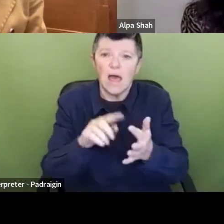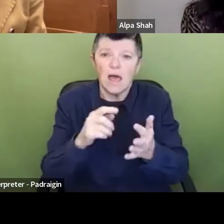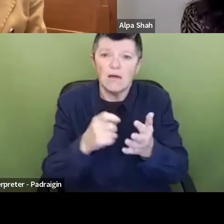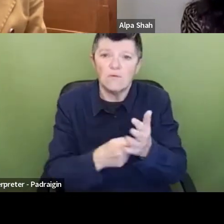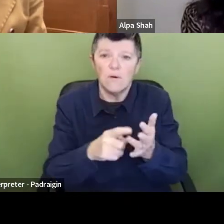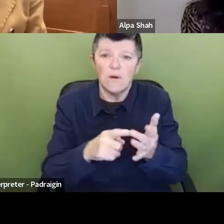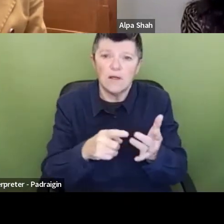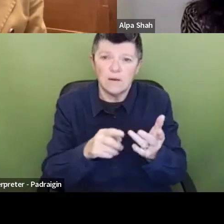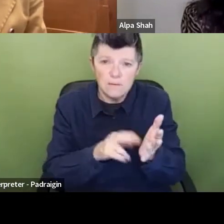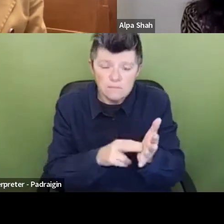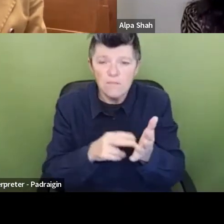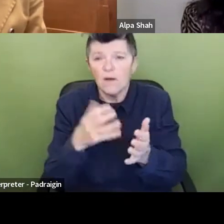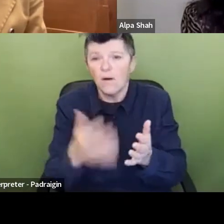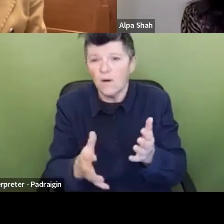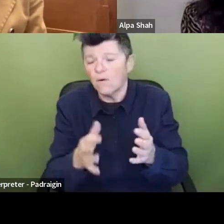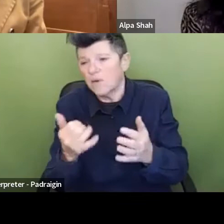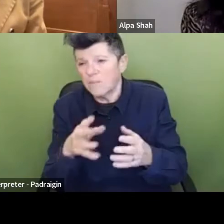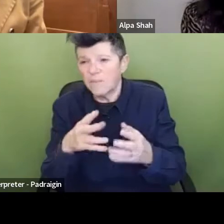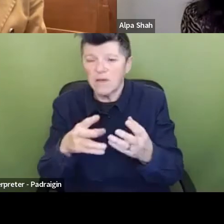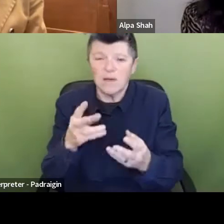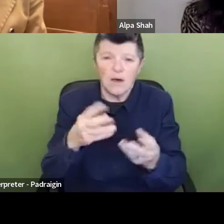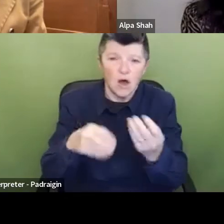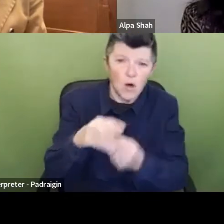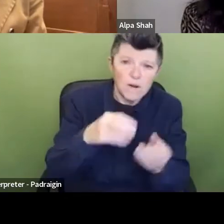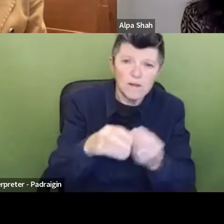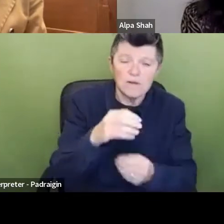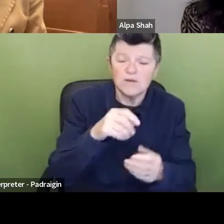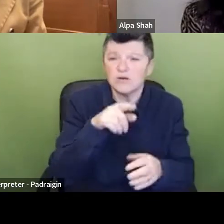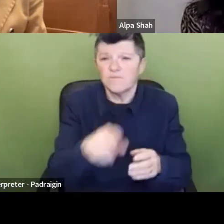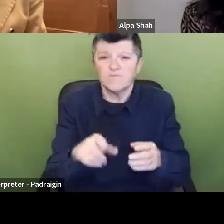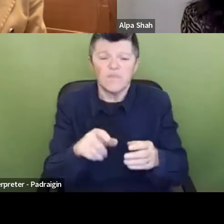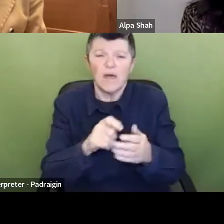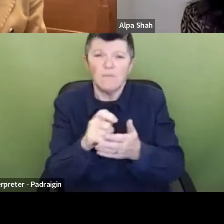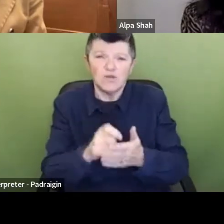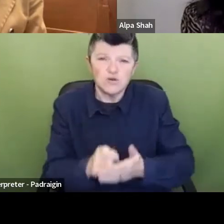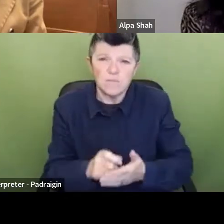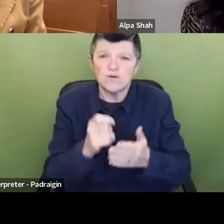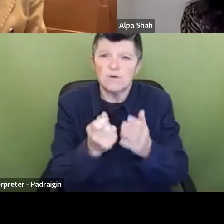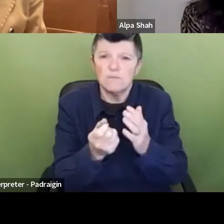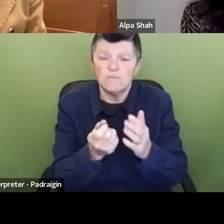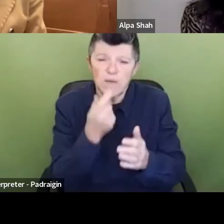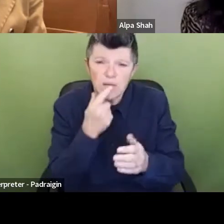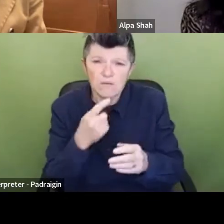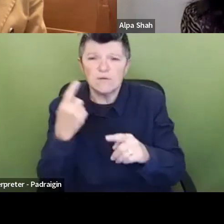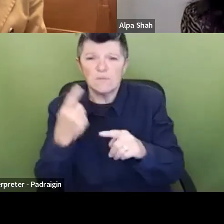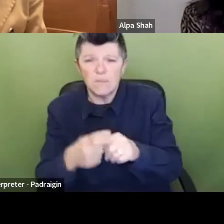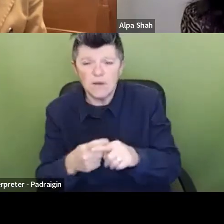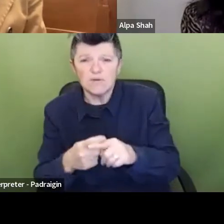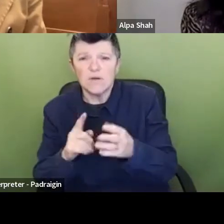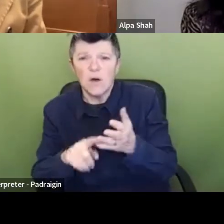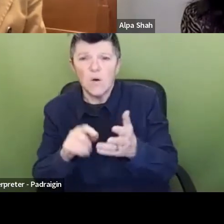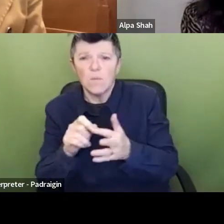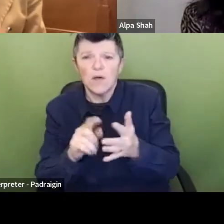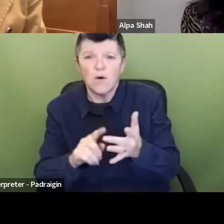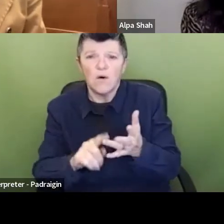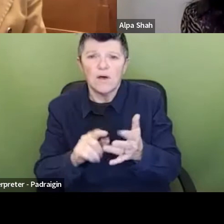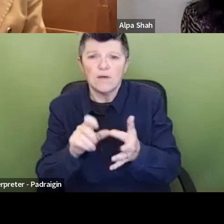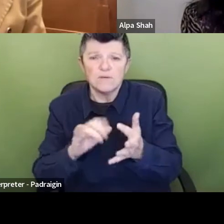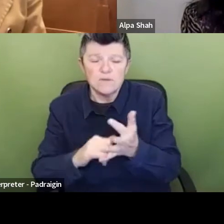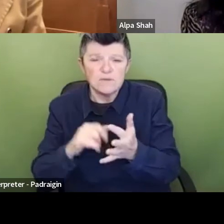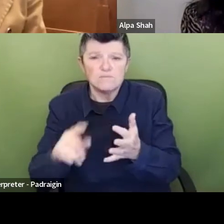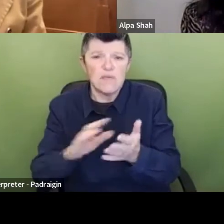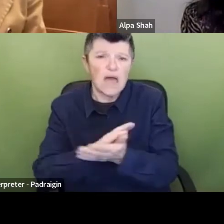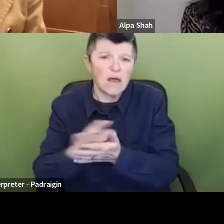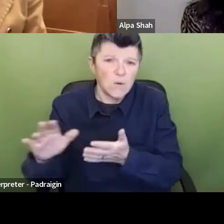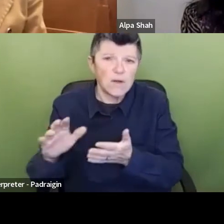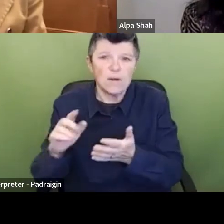combinations of prescription pills that included opioids, as well as heroin and cocaine in its various different